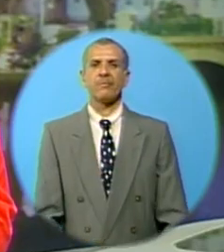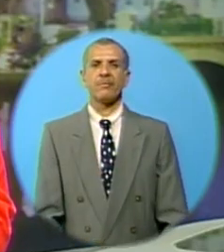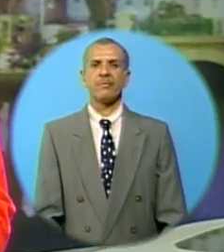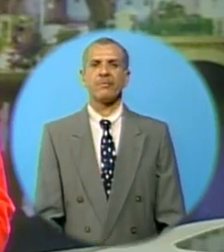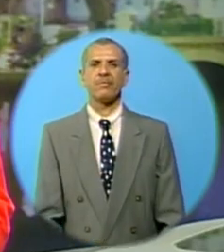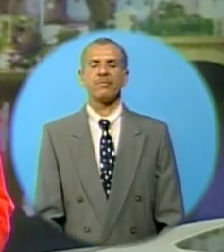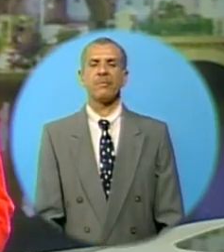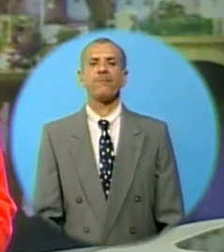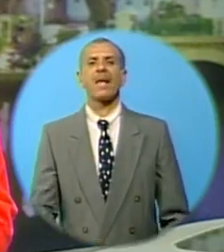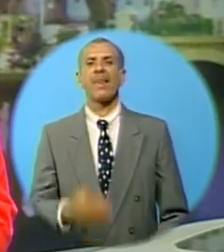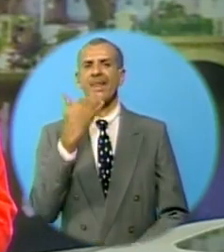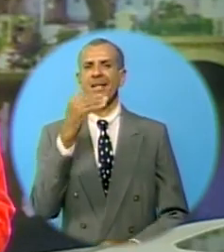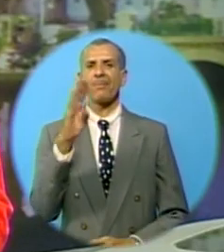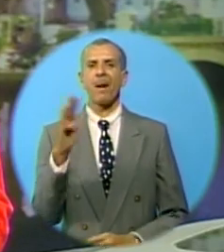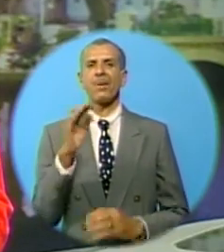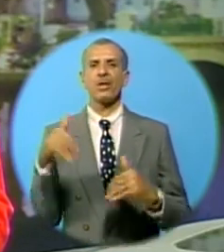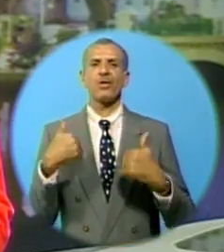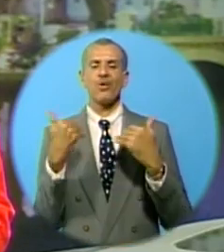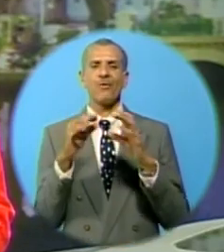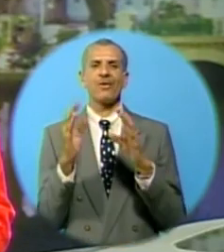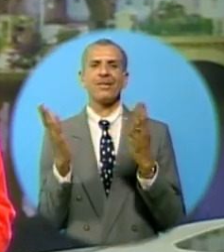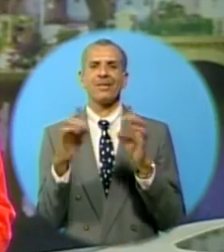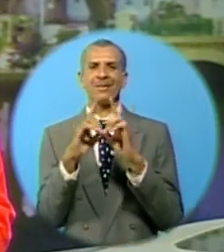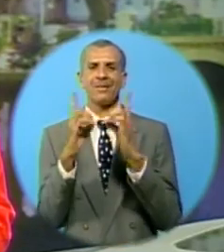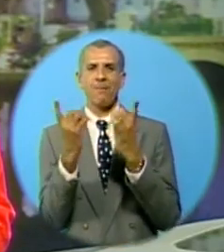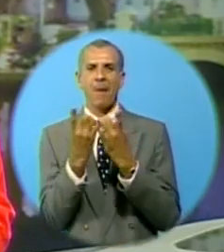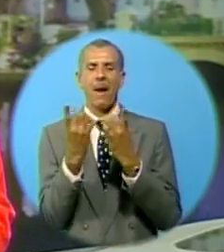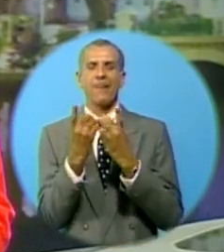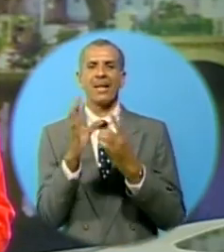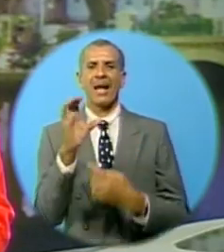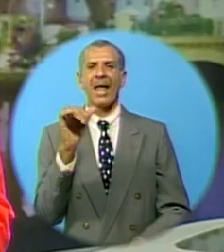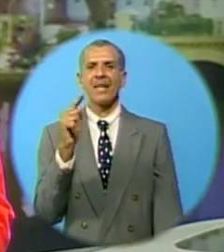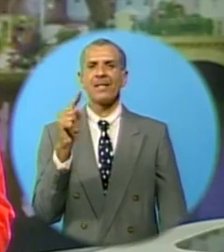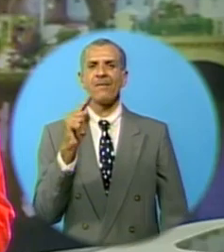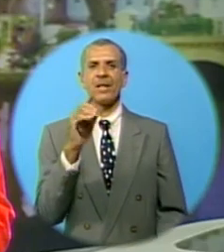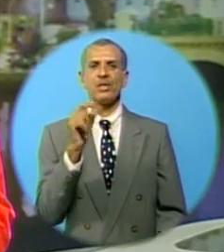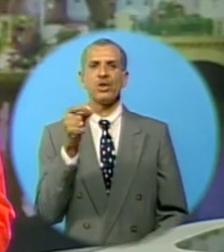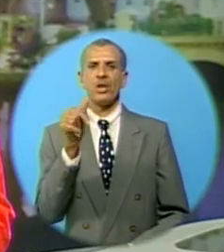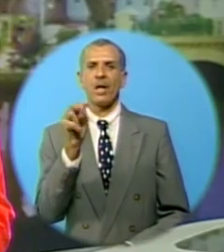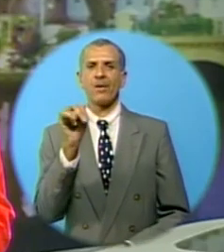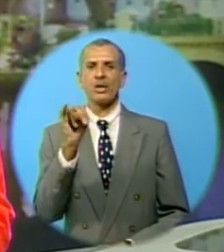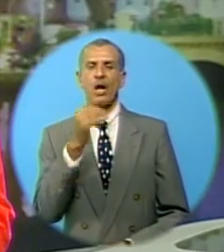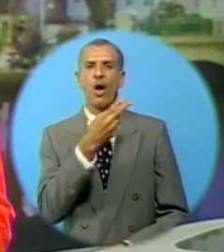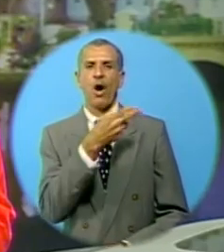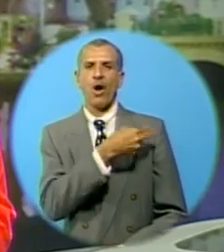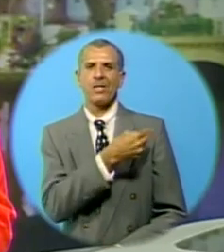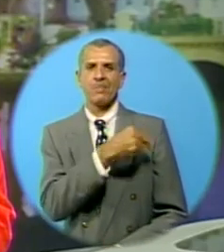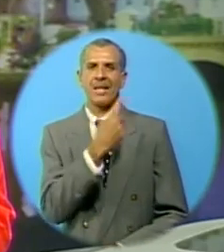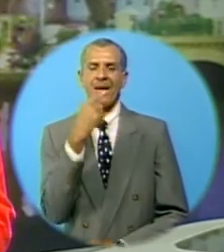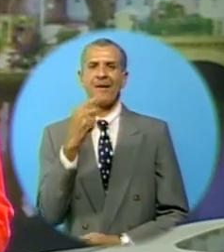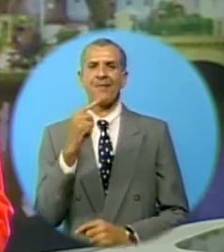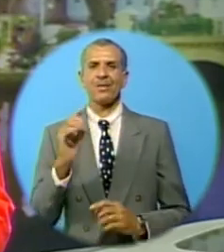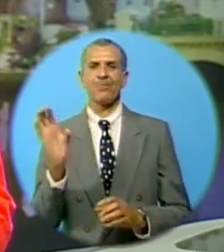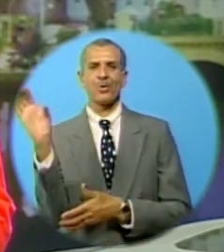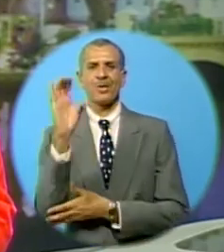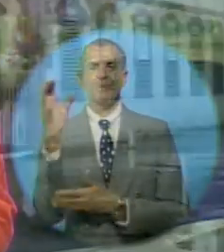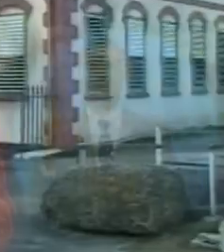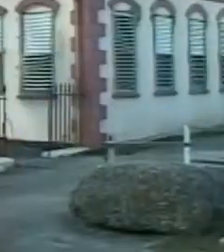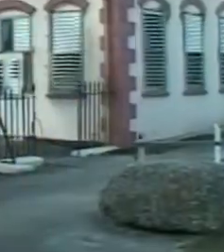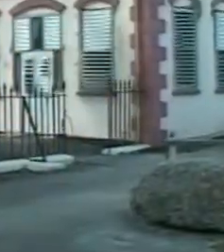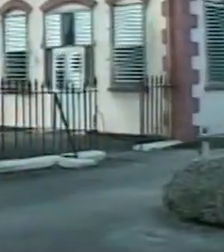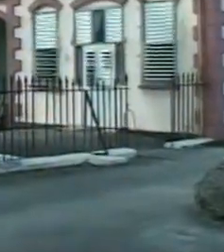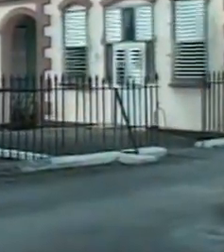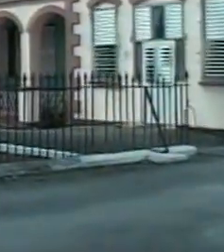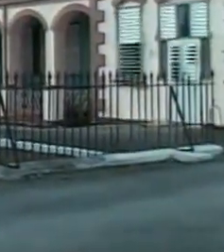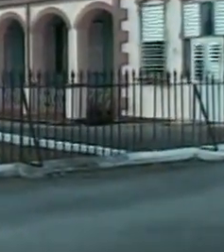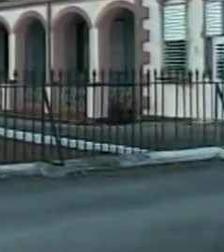Thanks to the Barbados Youth Service, the clients of the geriatric hospital have received some extra Christmas cheer. The hospital